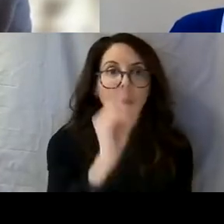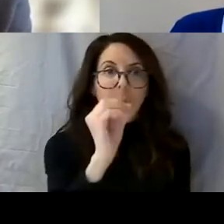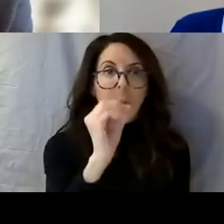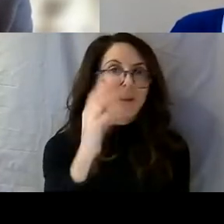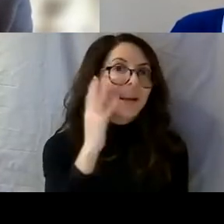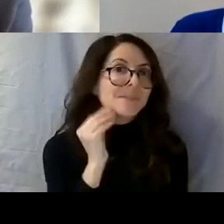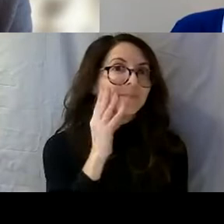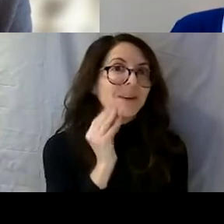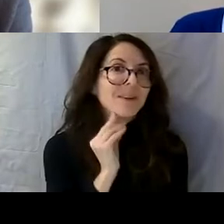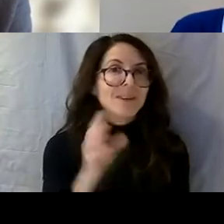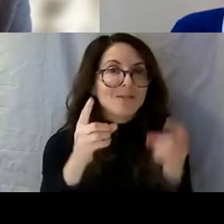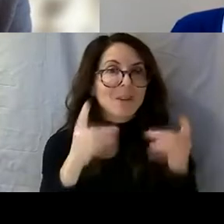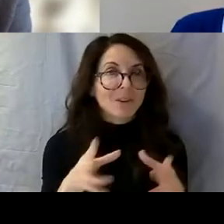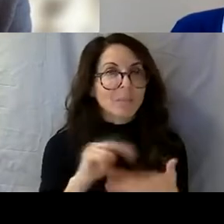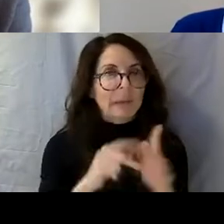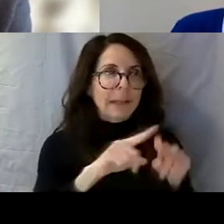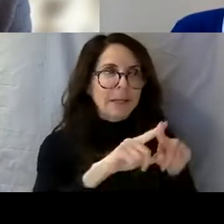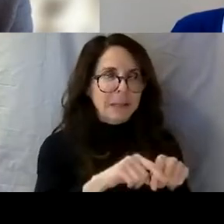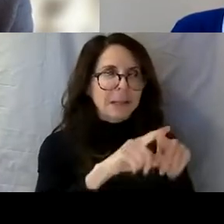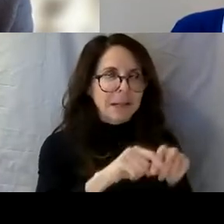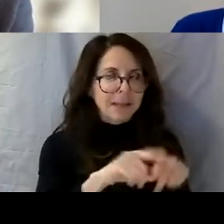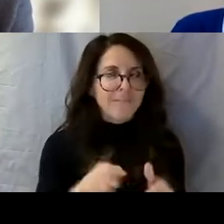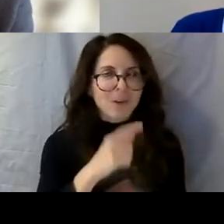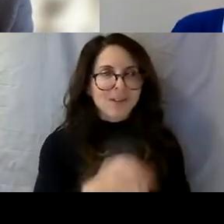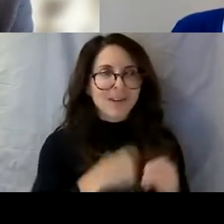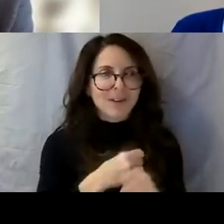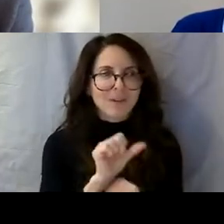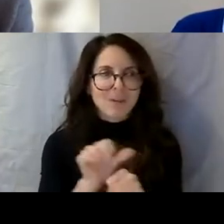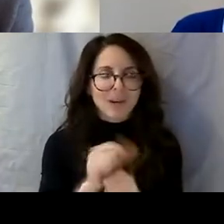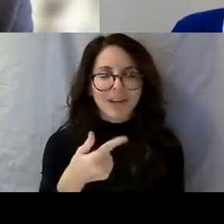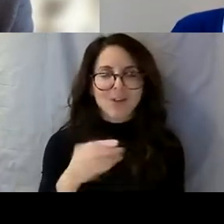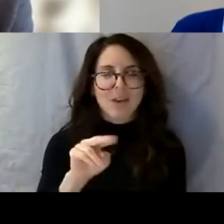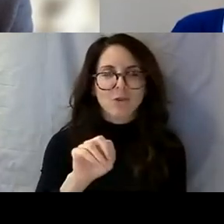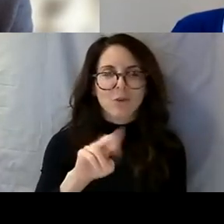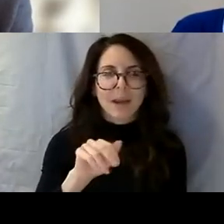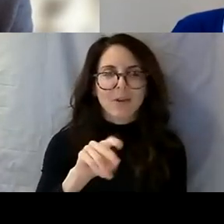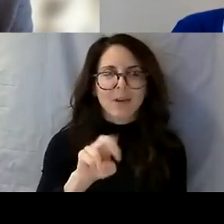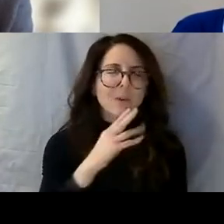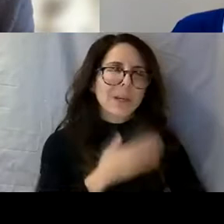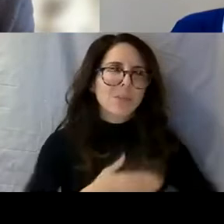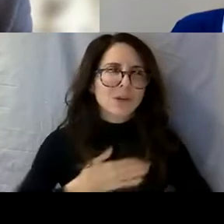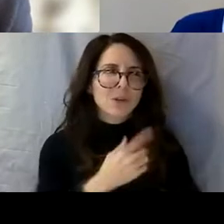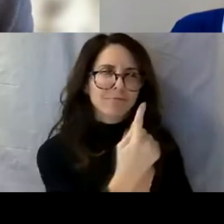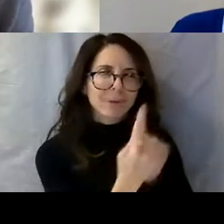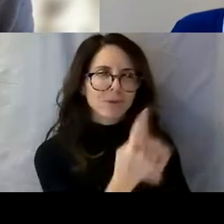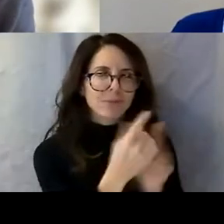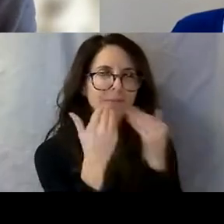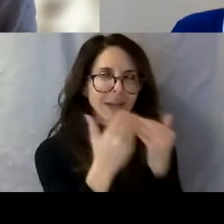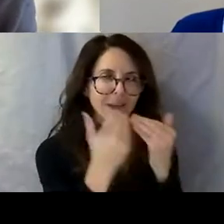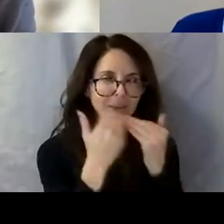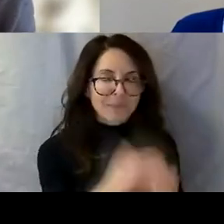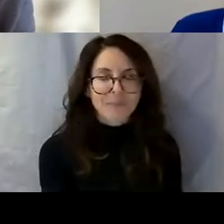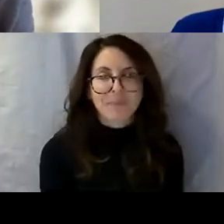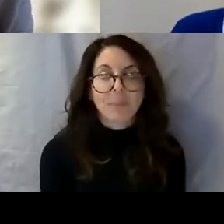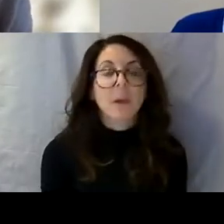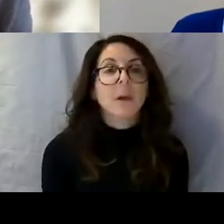I did rely quite a bit on Ginny in that first year. And I really appreciated your mentorship. So thank you, Ginny. I'm going